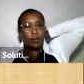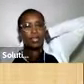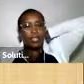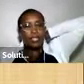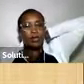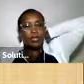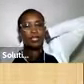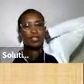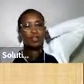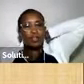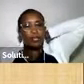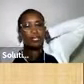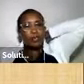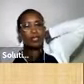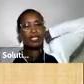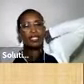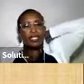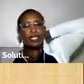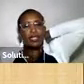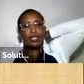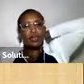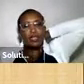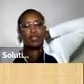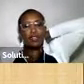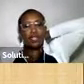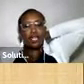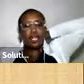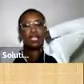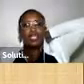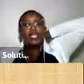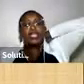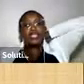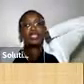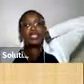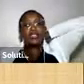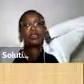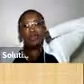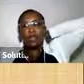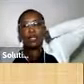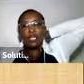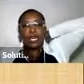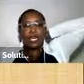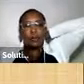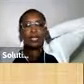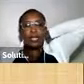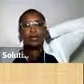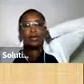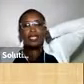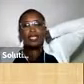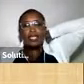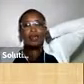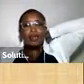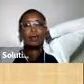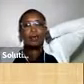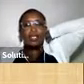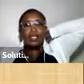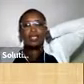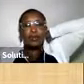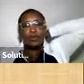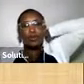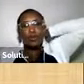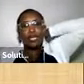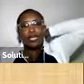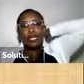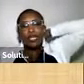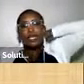at the workplace, customer relations management, and sales and customer service training. This is offered on the LMS. LMS is learning management